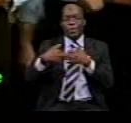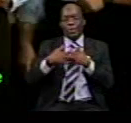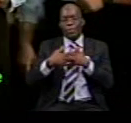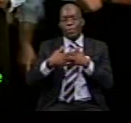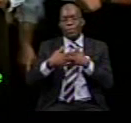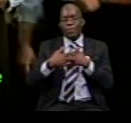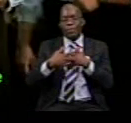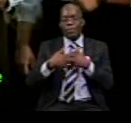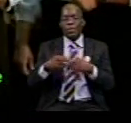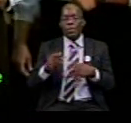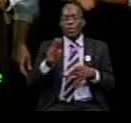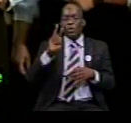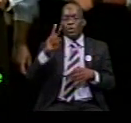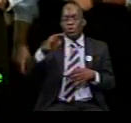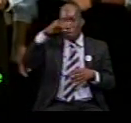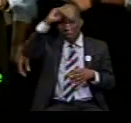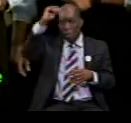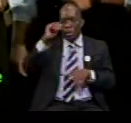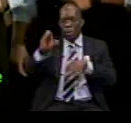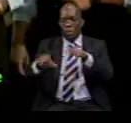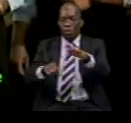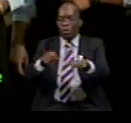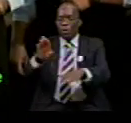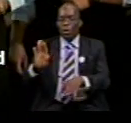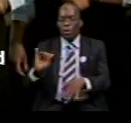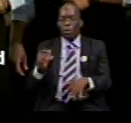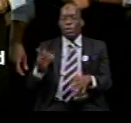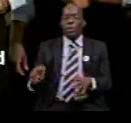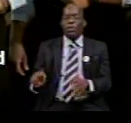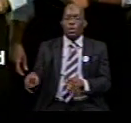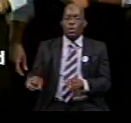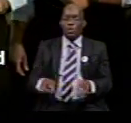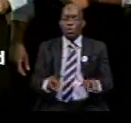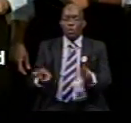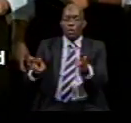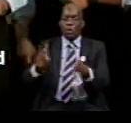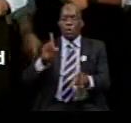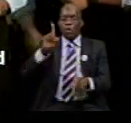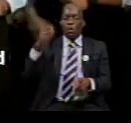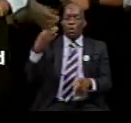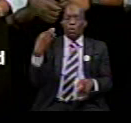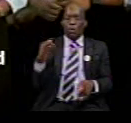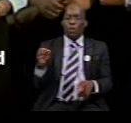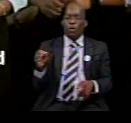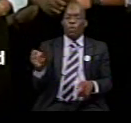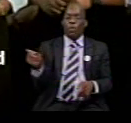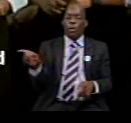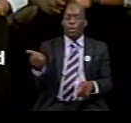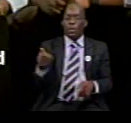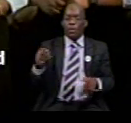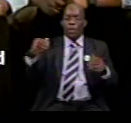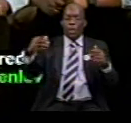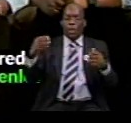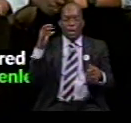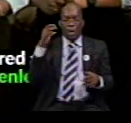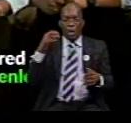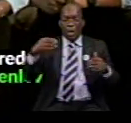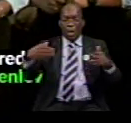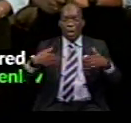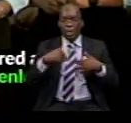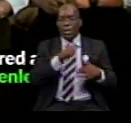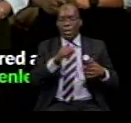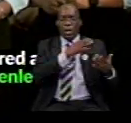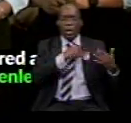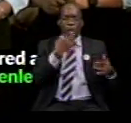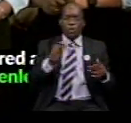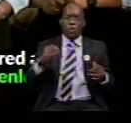return. Two men walking by the road, one of them hard, their hearts pure as gold.